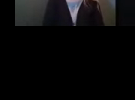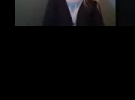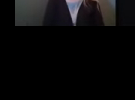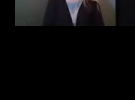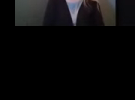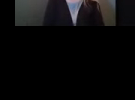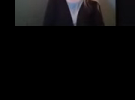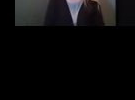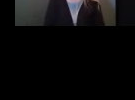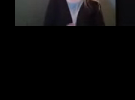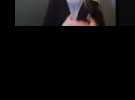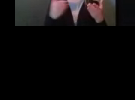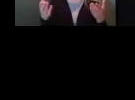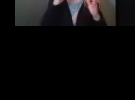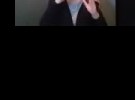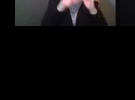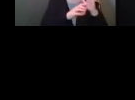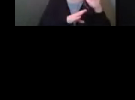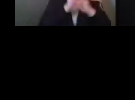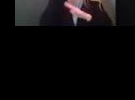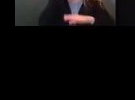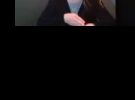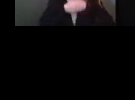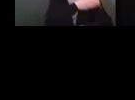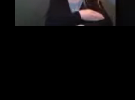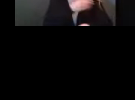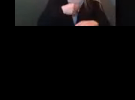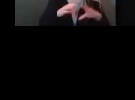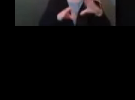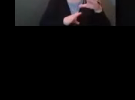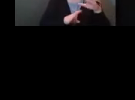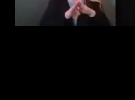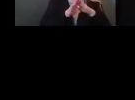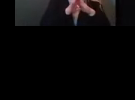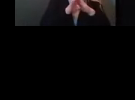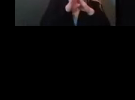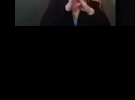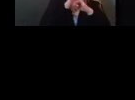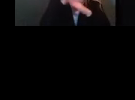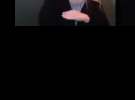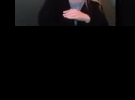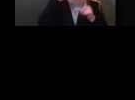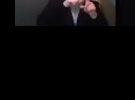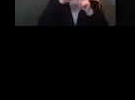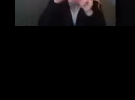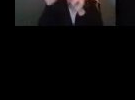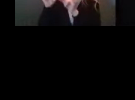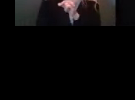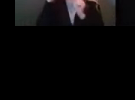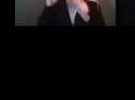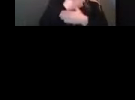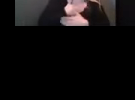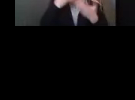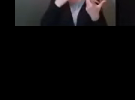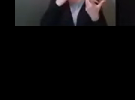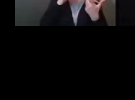And these are showing growth rates over here in panel C. They're showing growth rates across these different measures. One thing you can appreciate, there's significant growth on